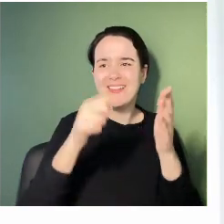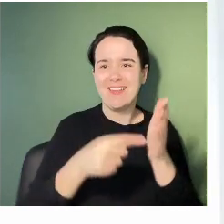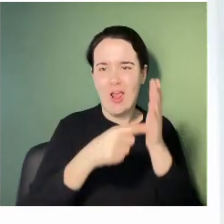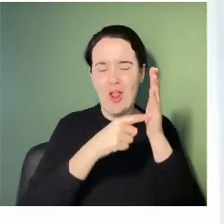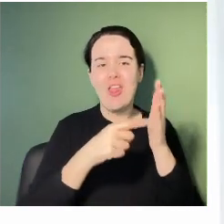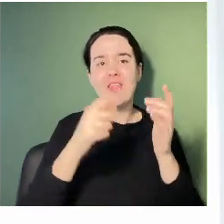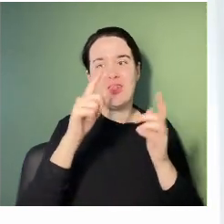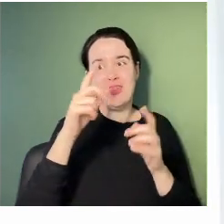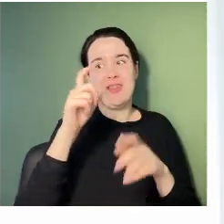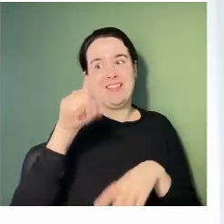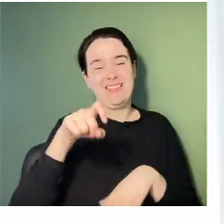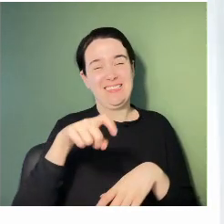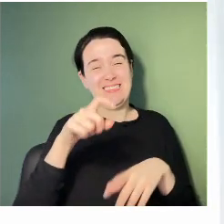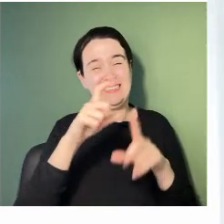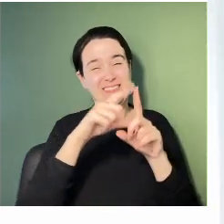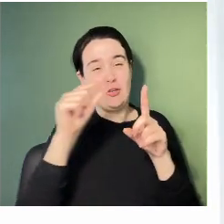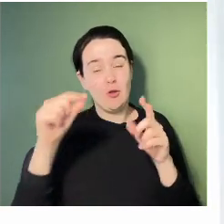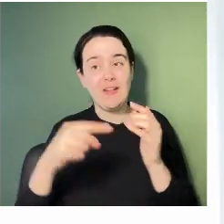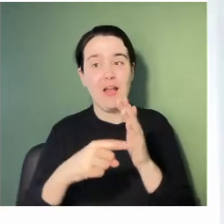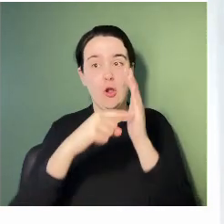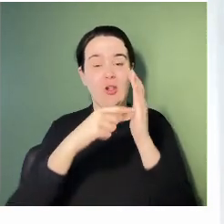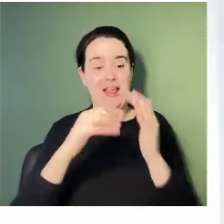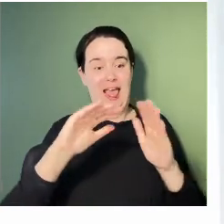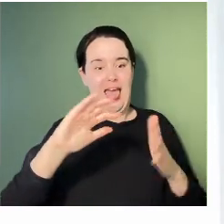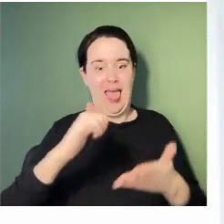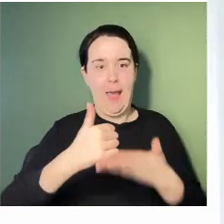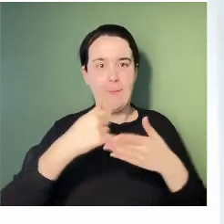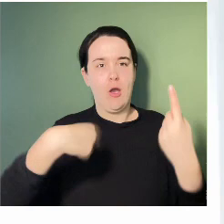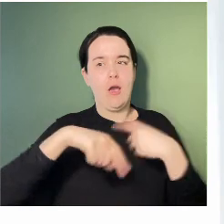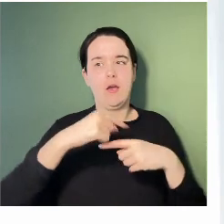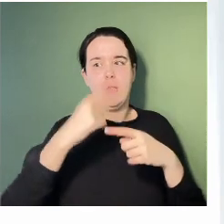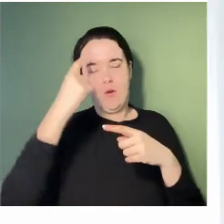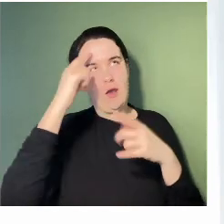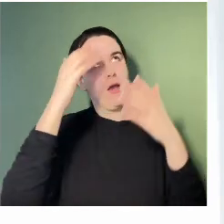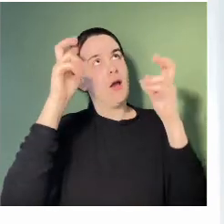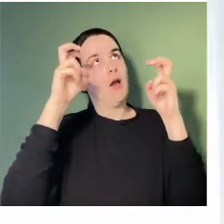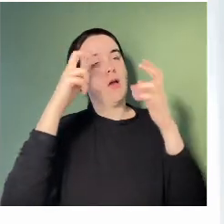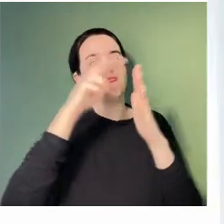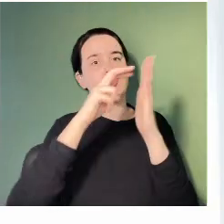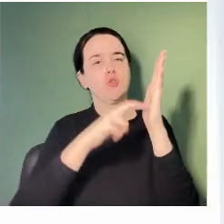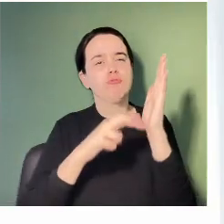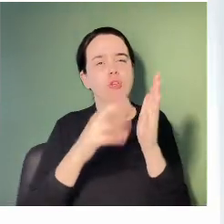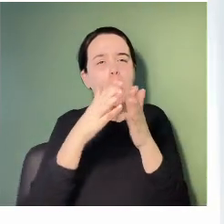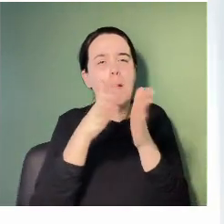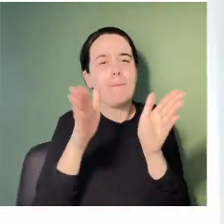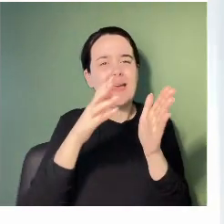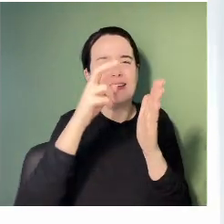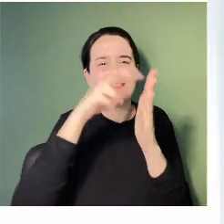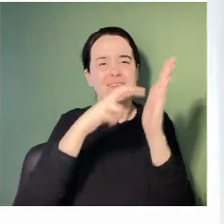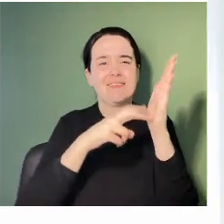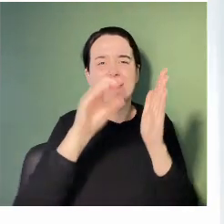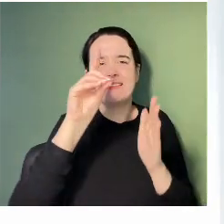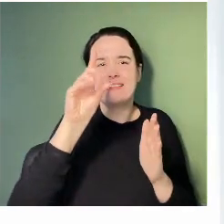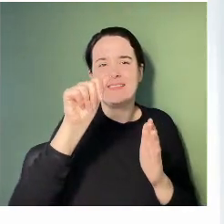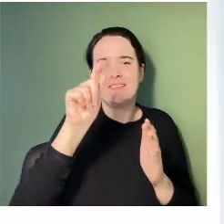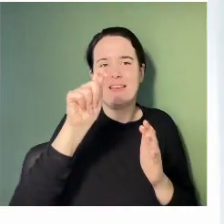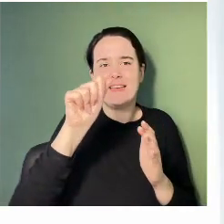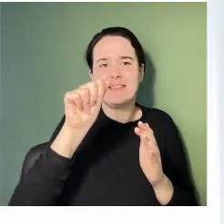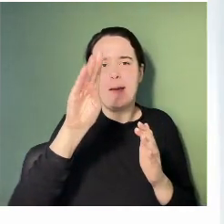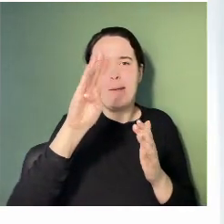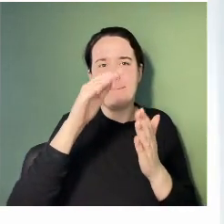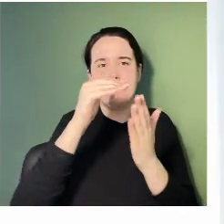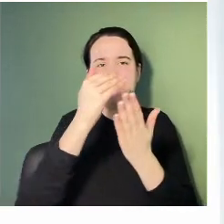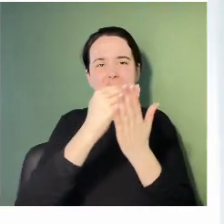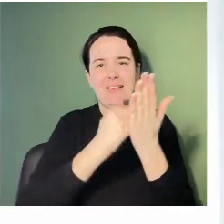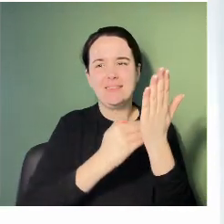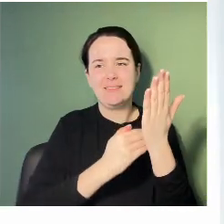such as open source registration databases, electoral financial spending and donation databases,